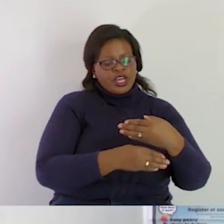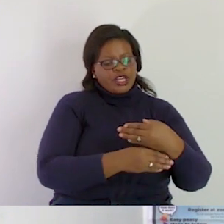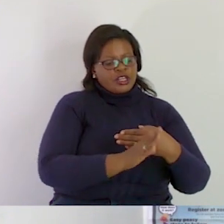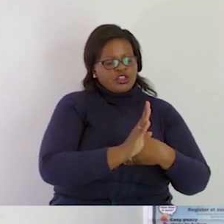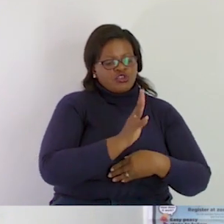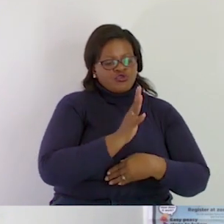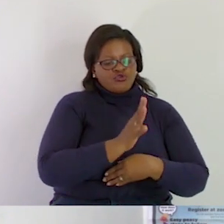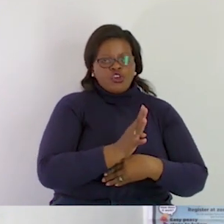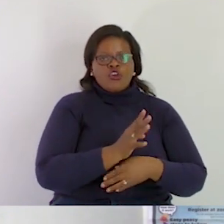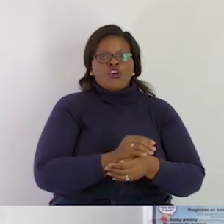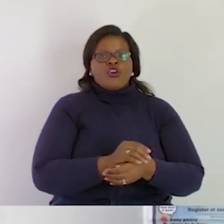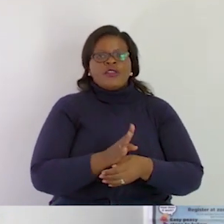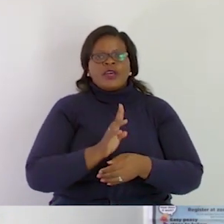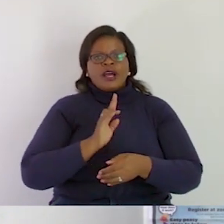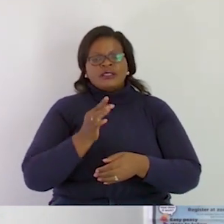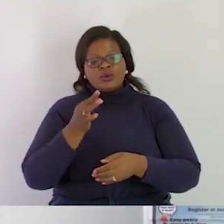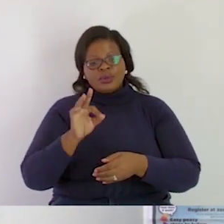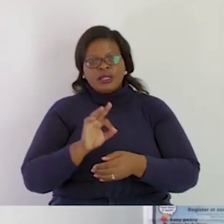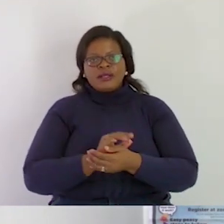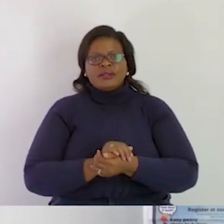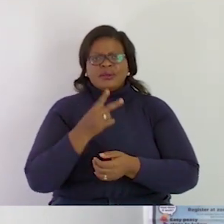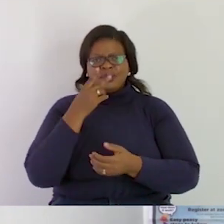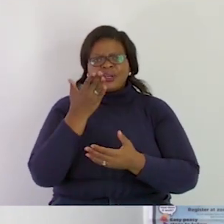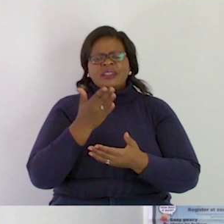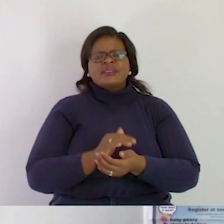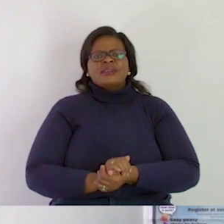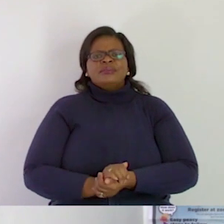me 9. Now look at this.